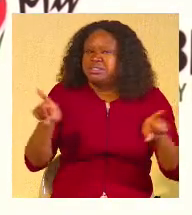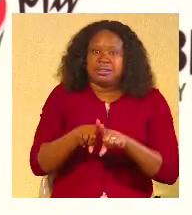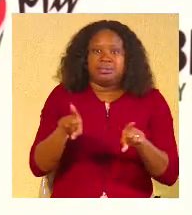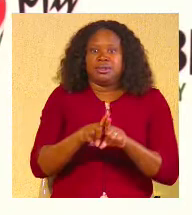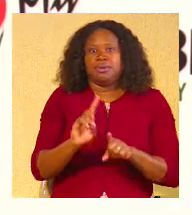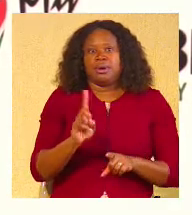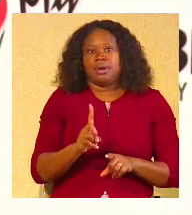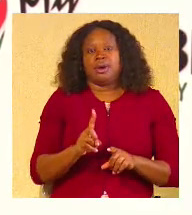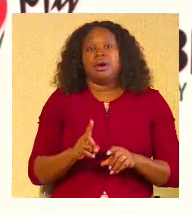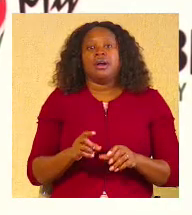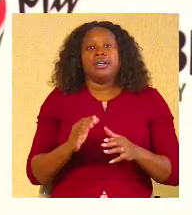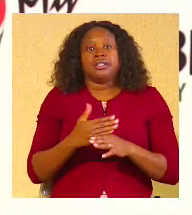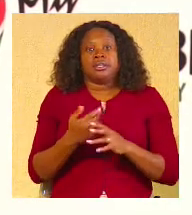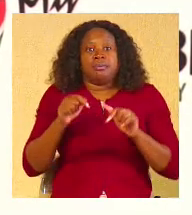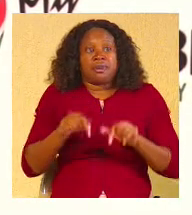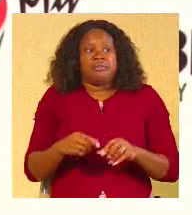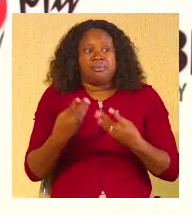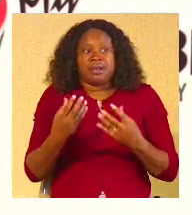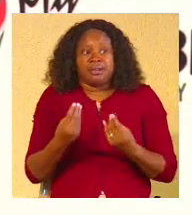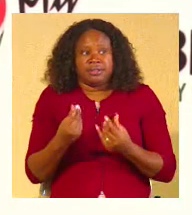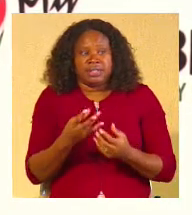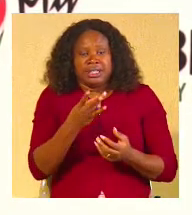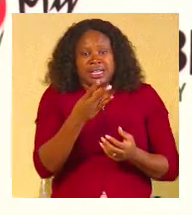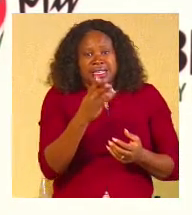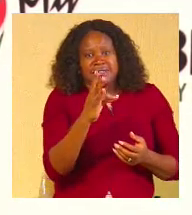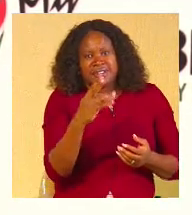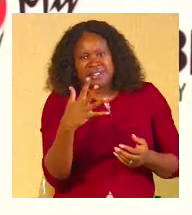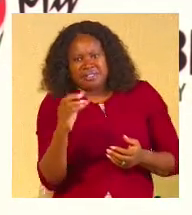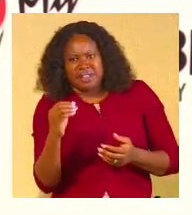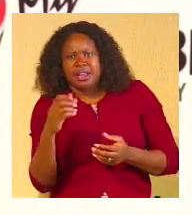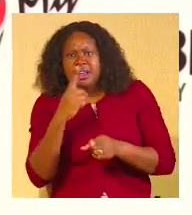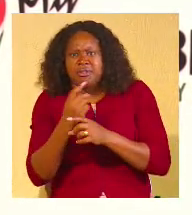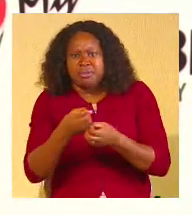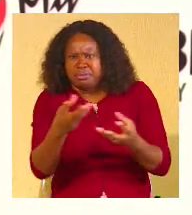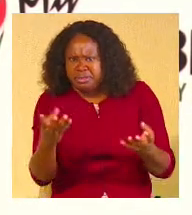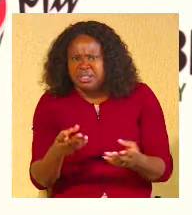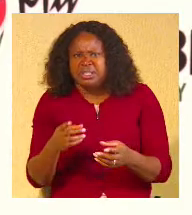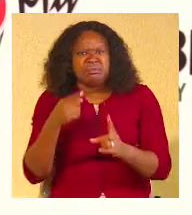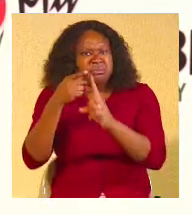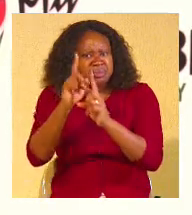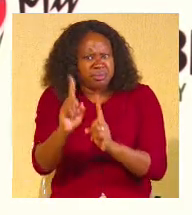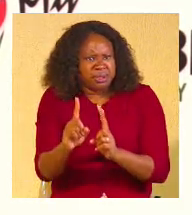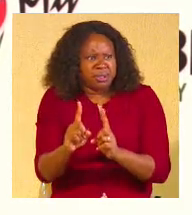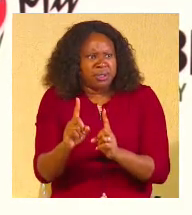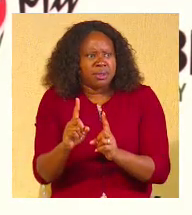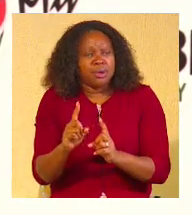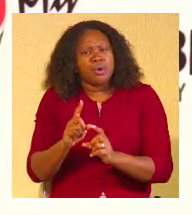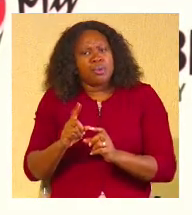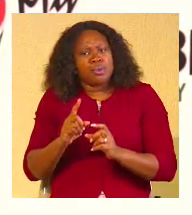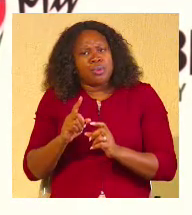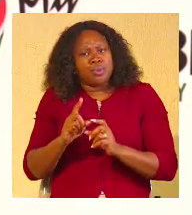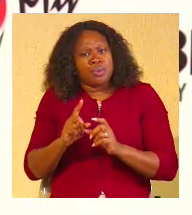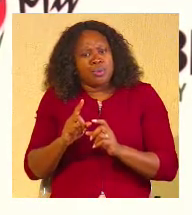going towards ensuring that, even the 750 that the government had disbursed is ensuring that, we are adhering and we are